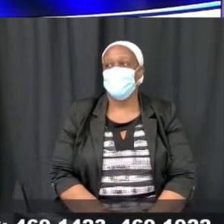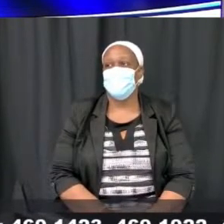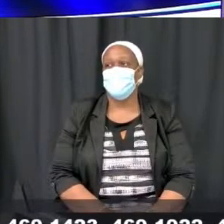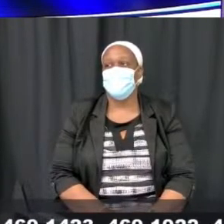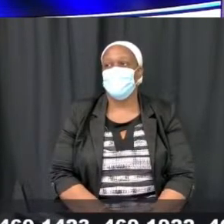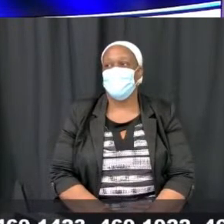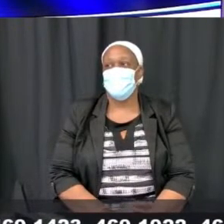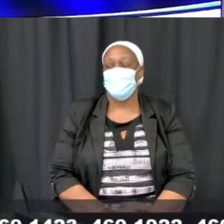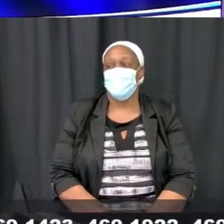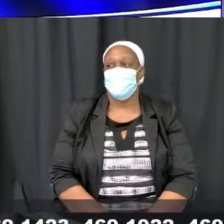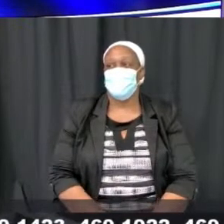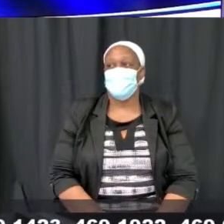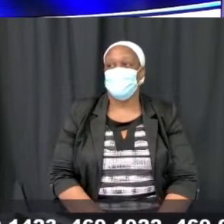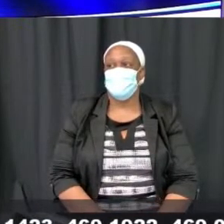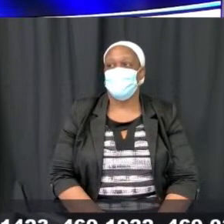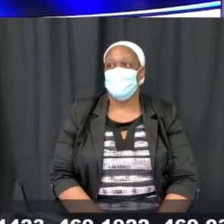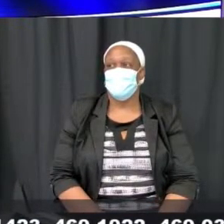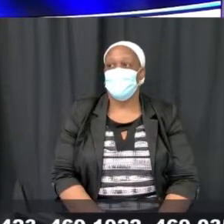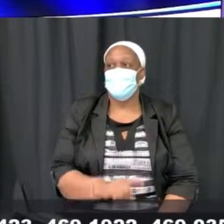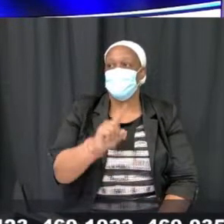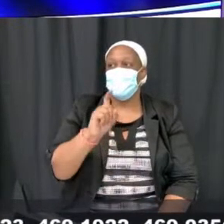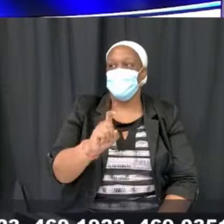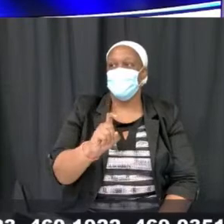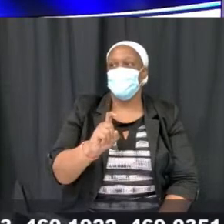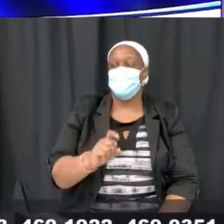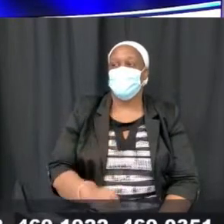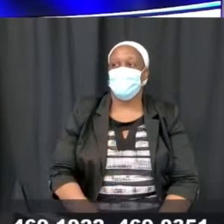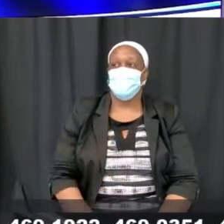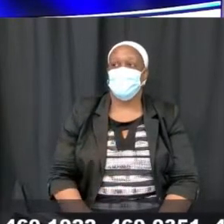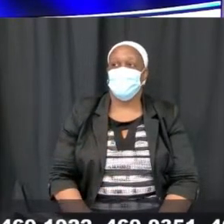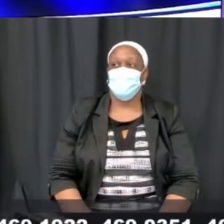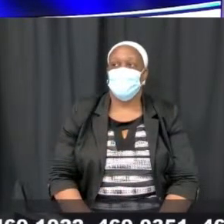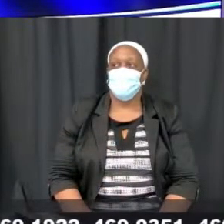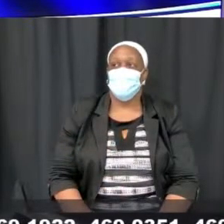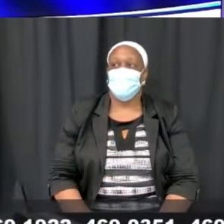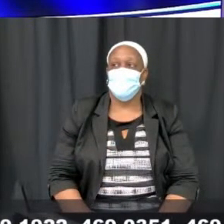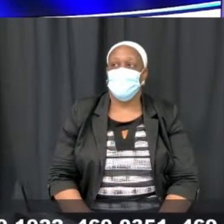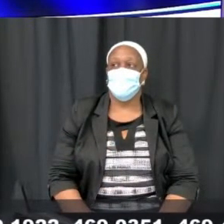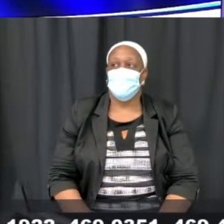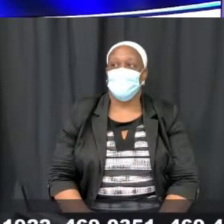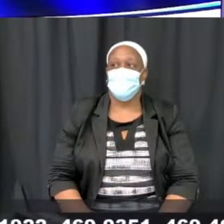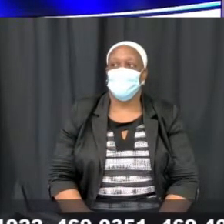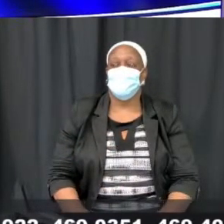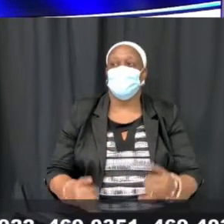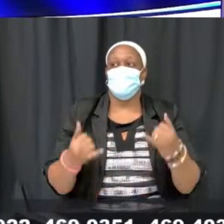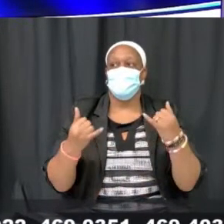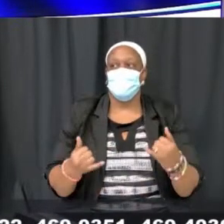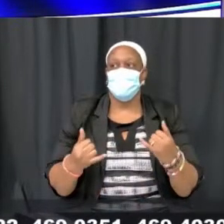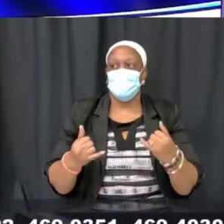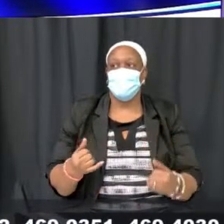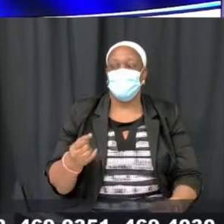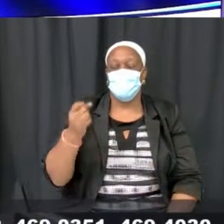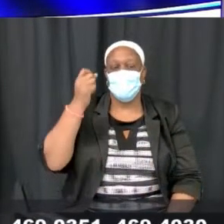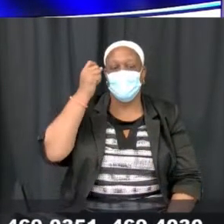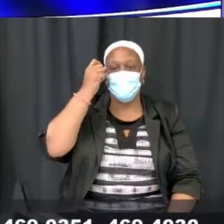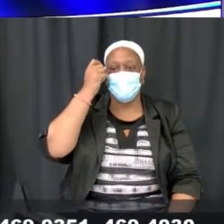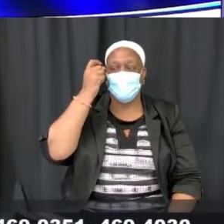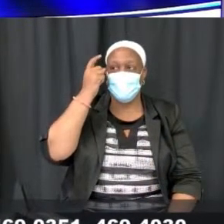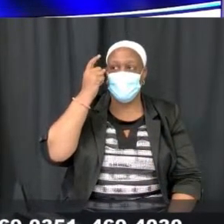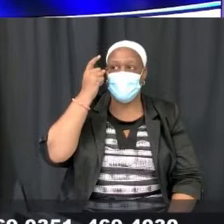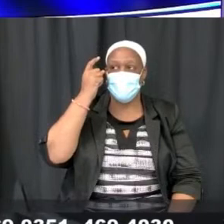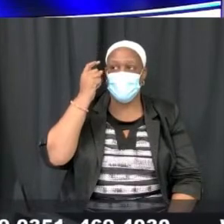from Glenn Bart. It is now understood that Florida State will allow